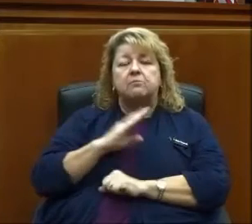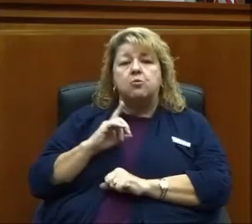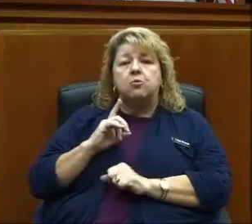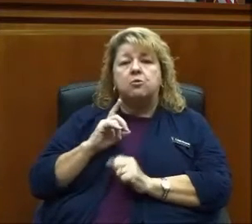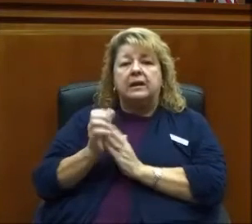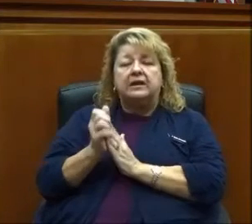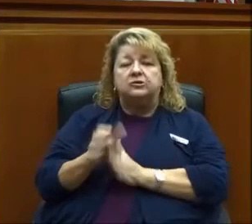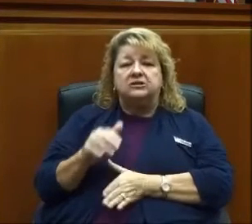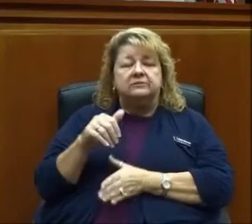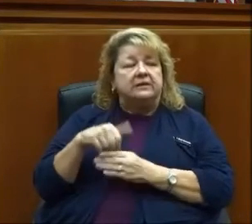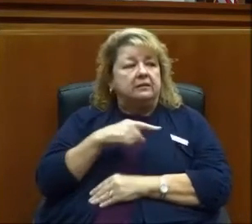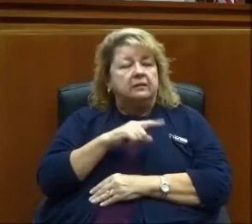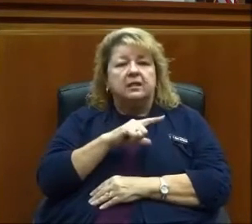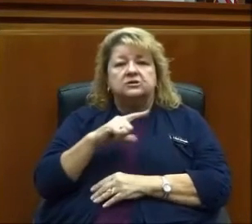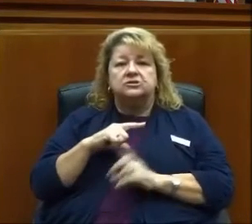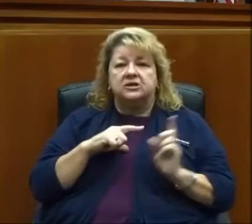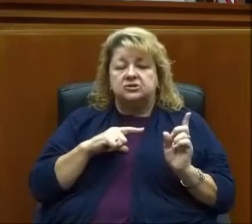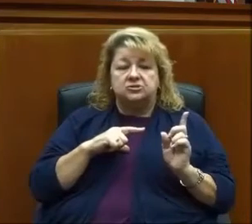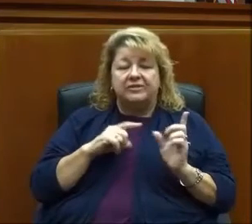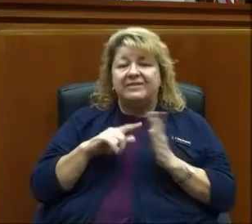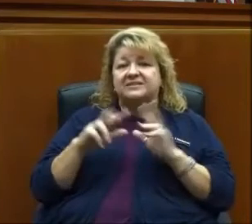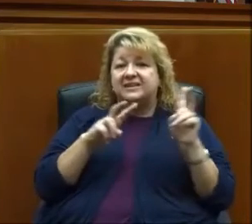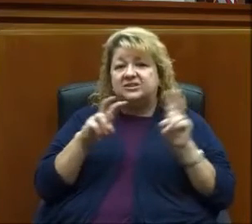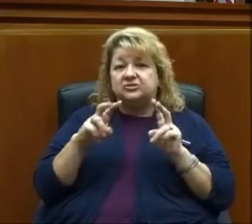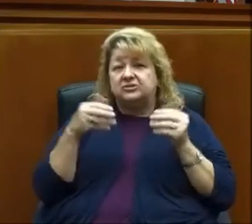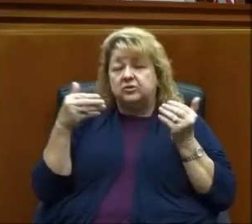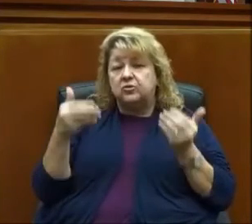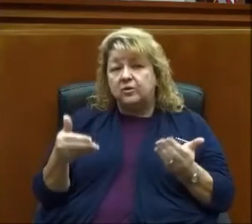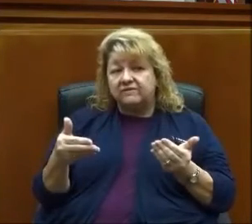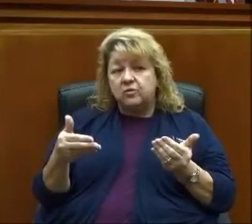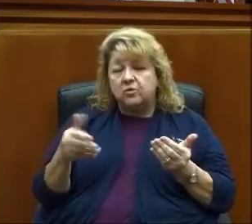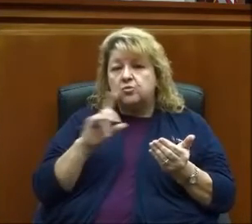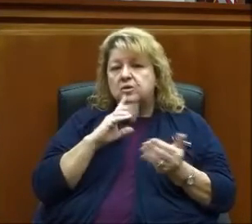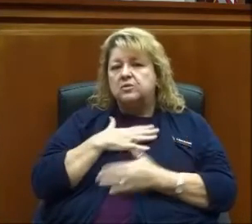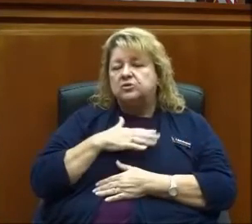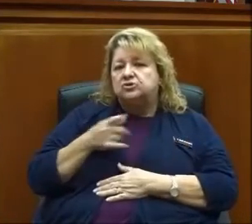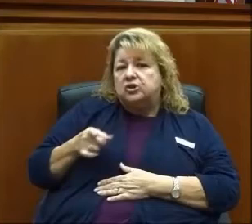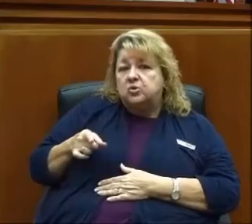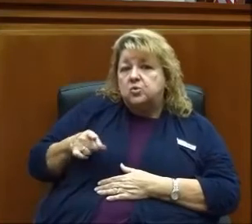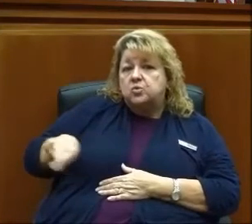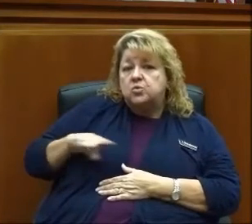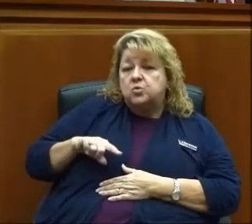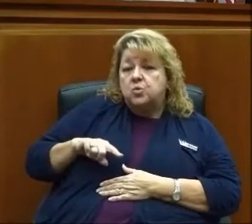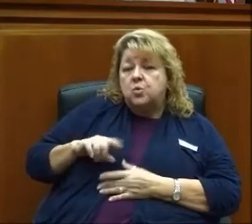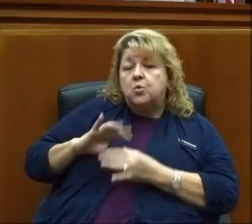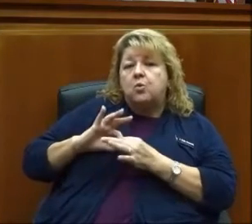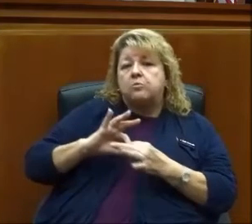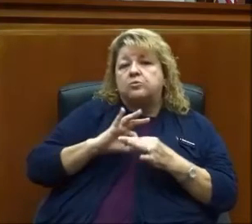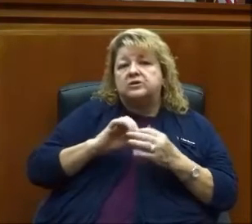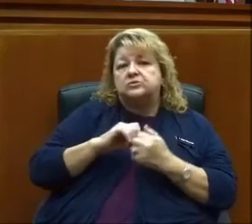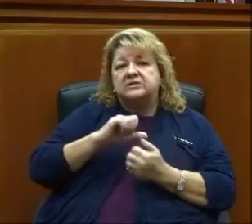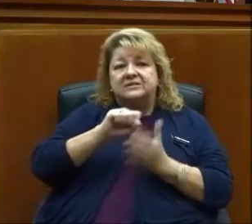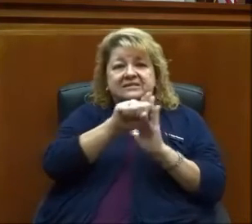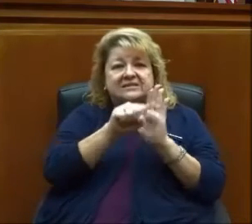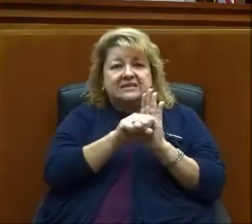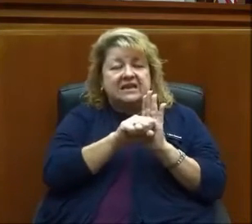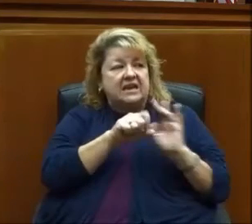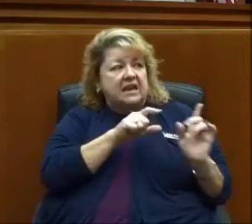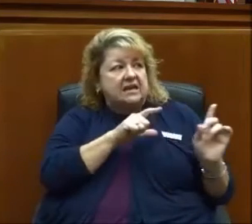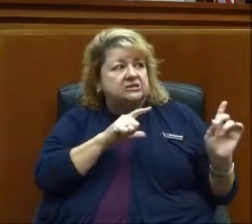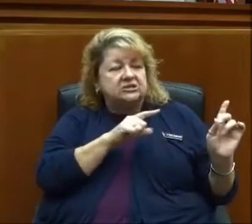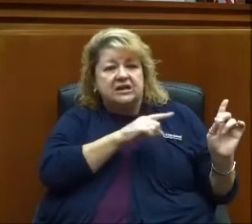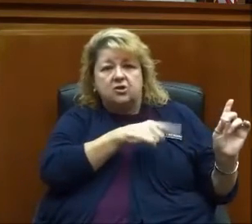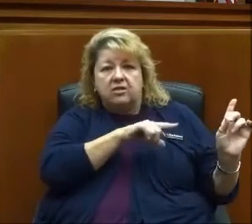the legislature with these issues that are really important. We really appreciate the cooperation of the state legislators working with us.